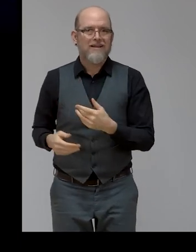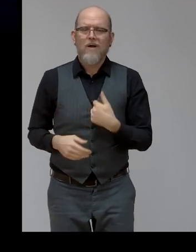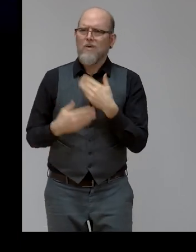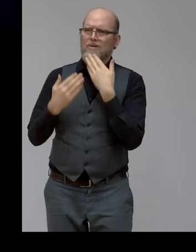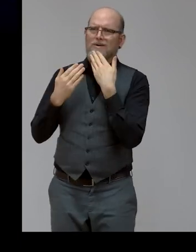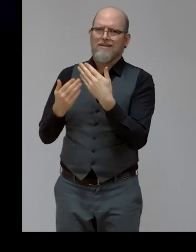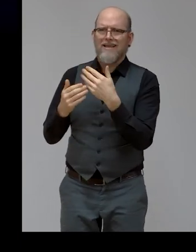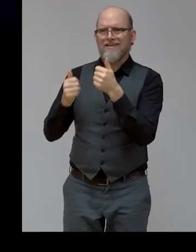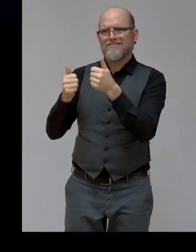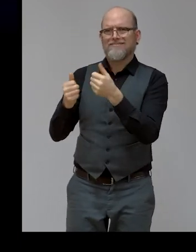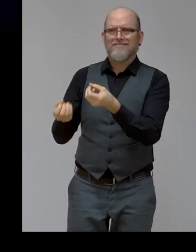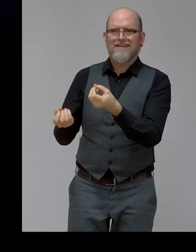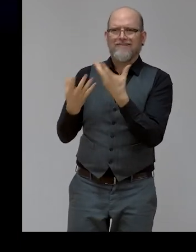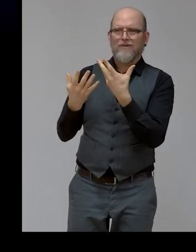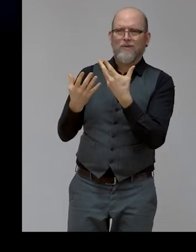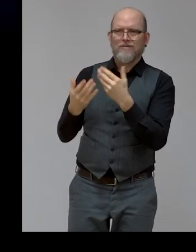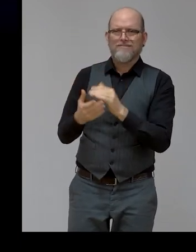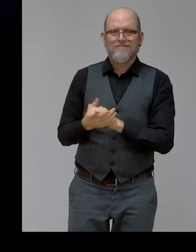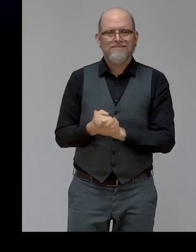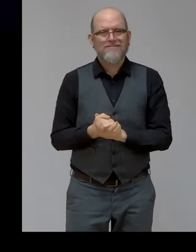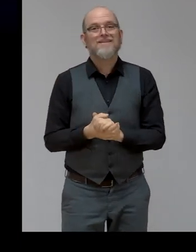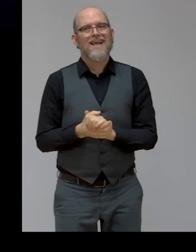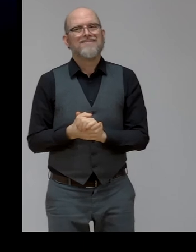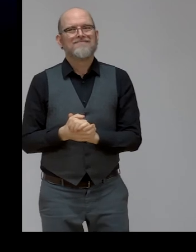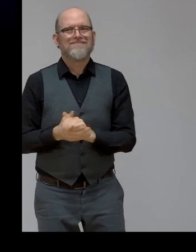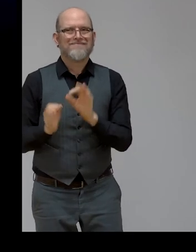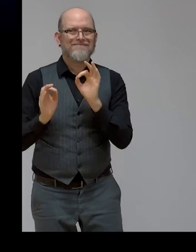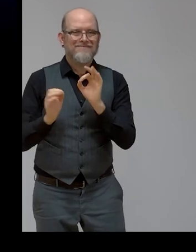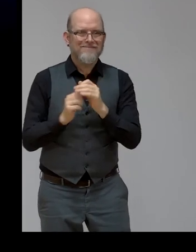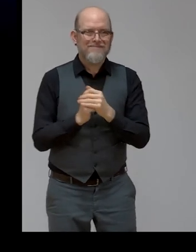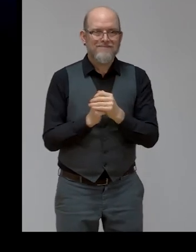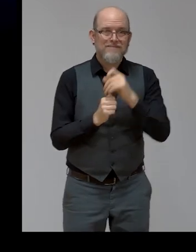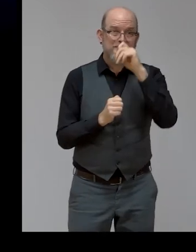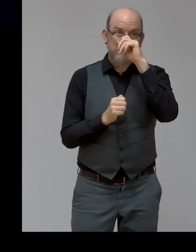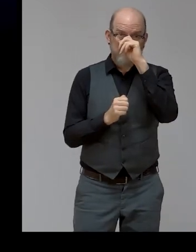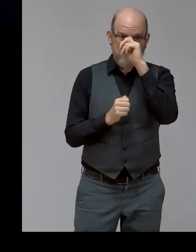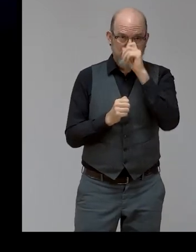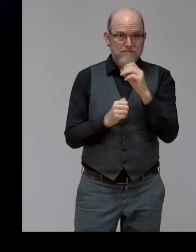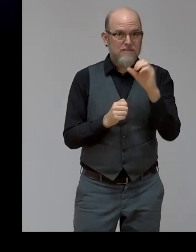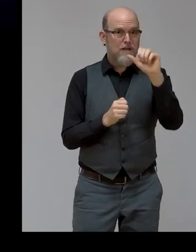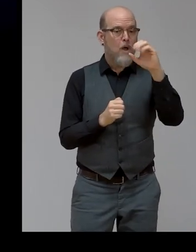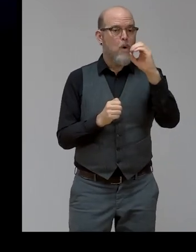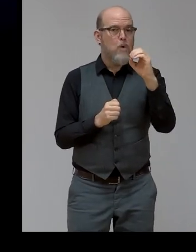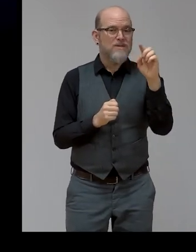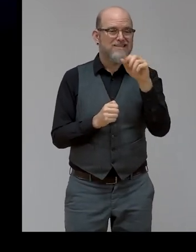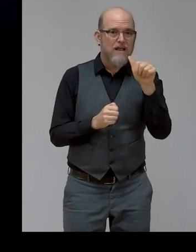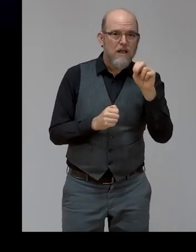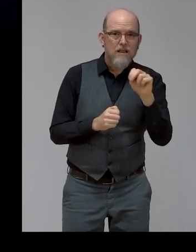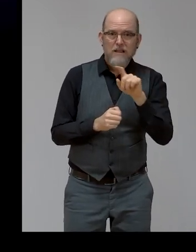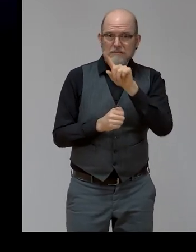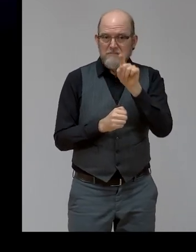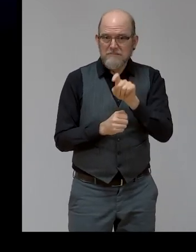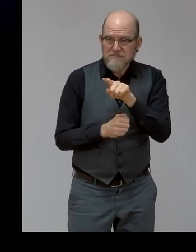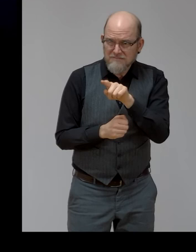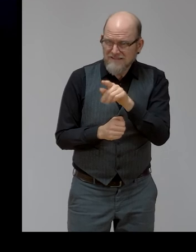much. Thanks to you. Ozan, I had a question to you. Thank you, thank you